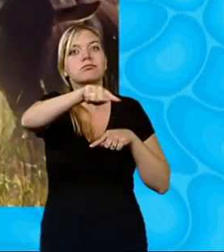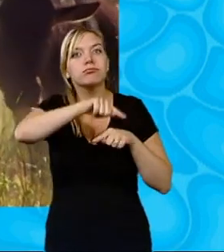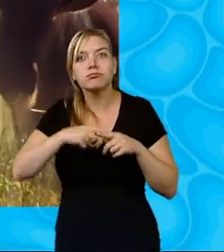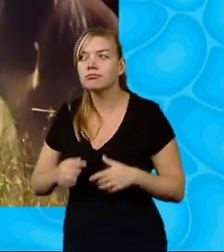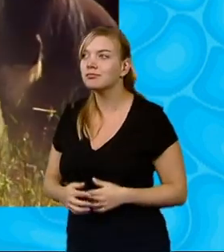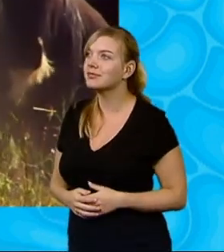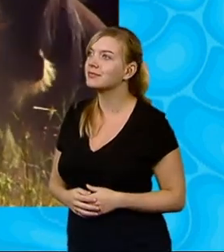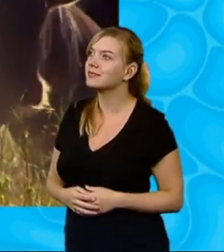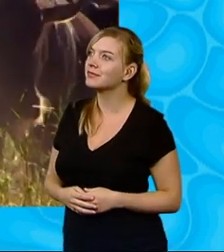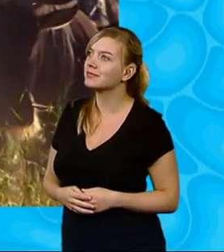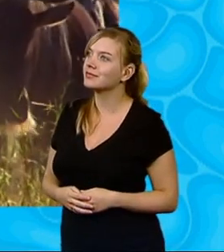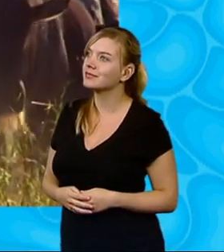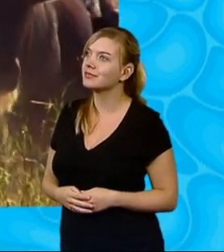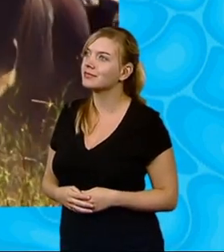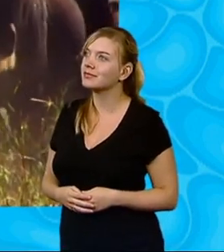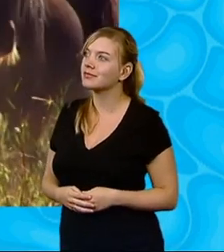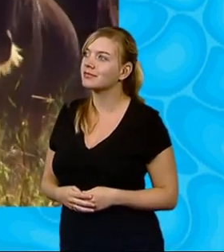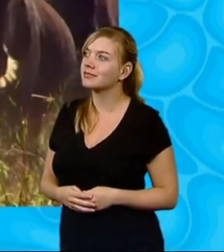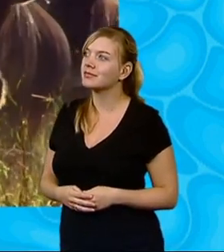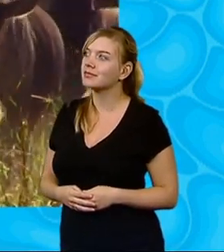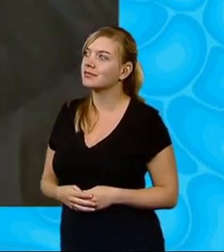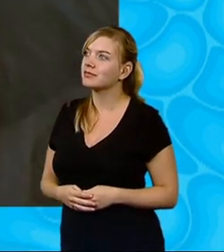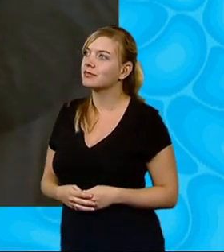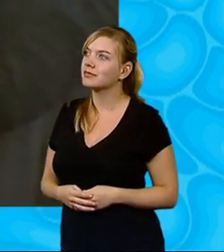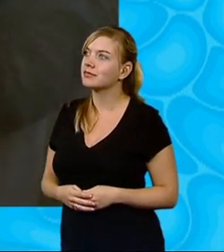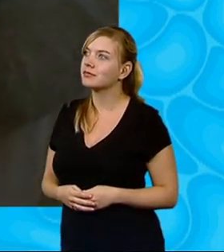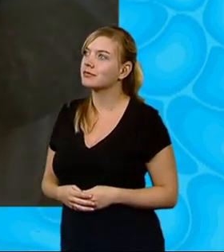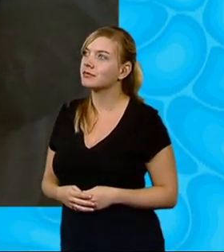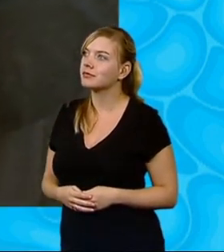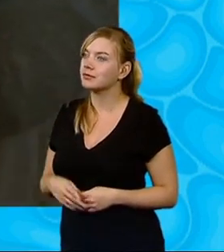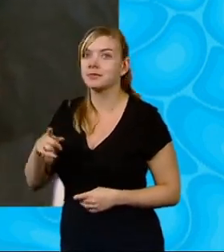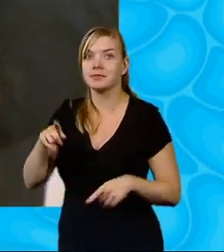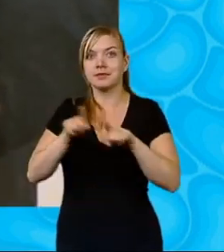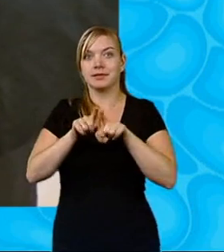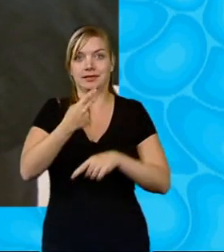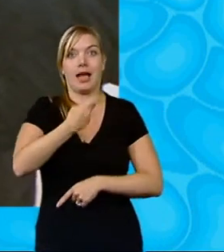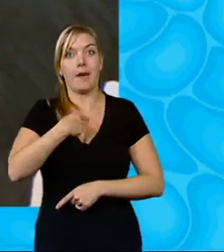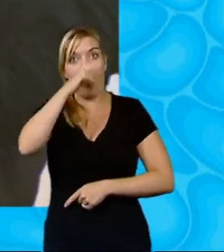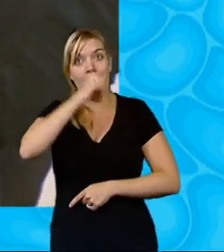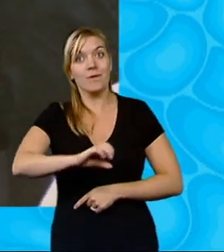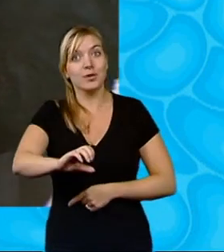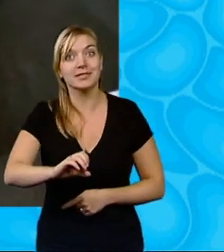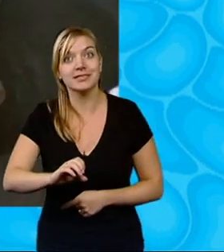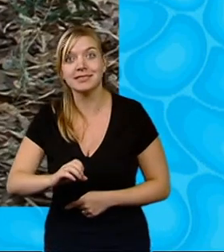so they spend a lot of time roaming around from place to place. Like us elephants!